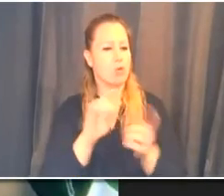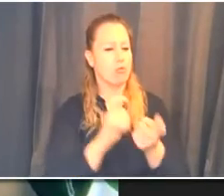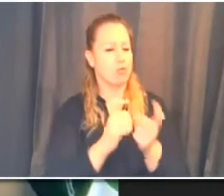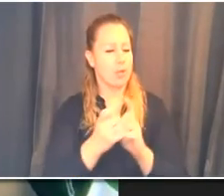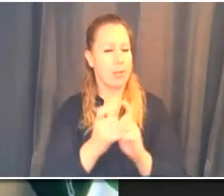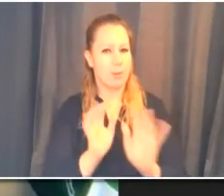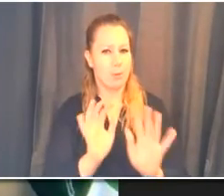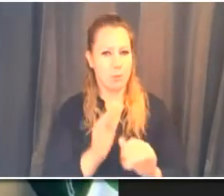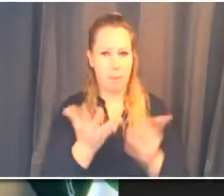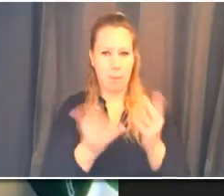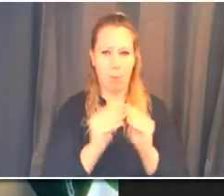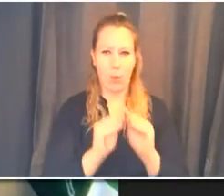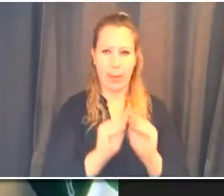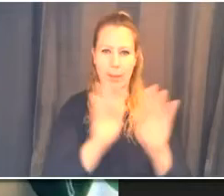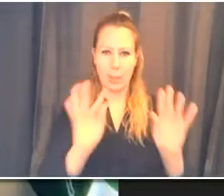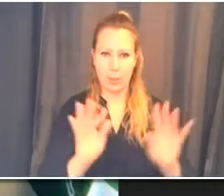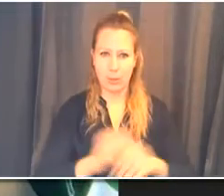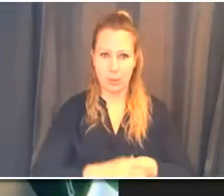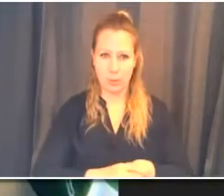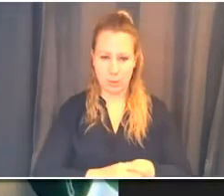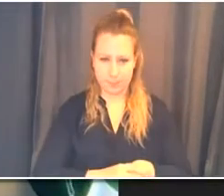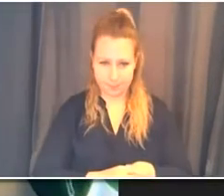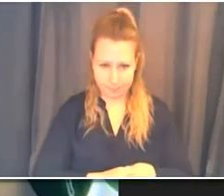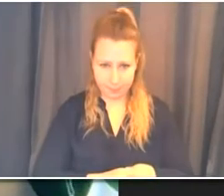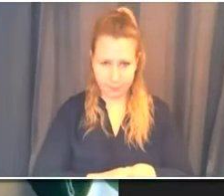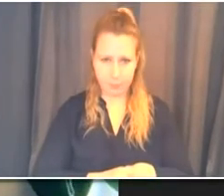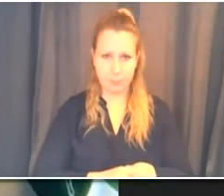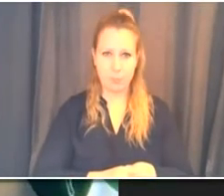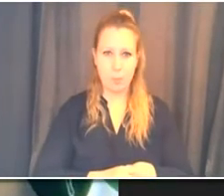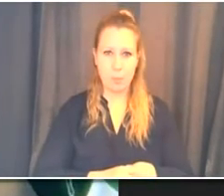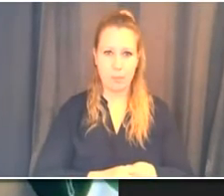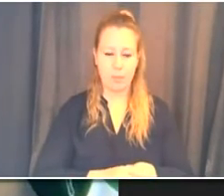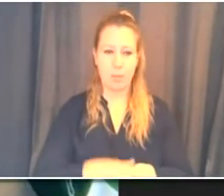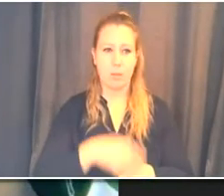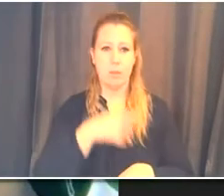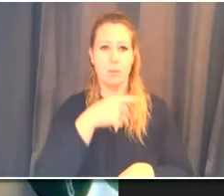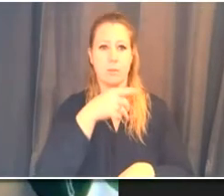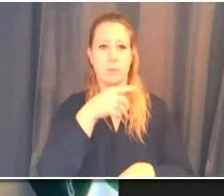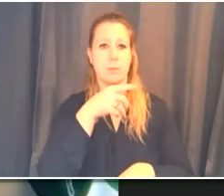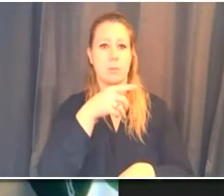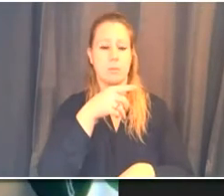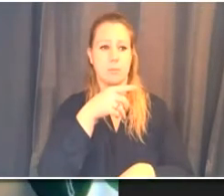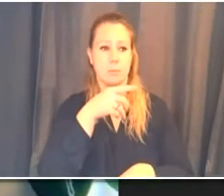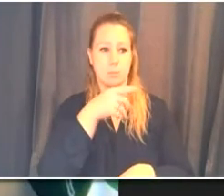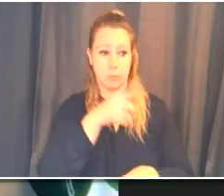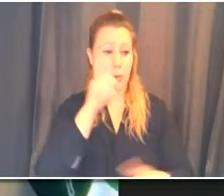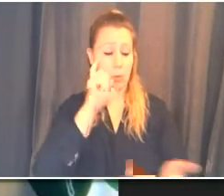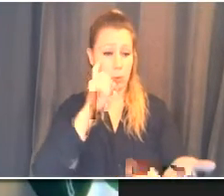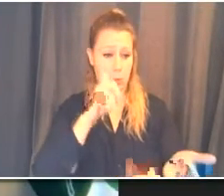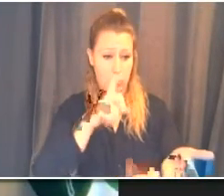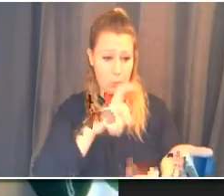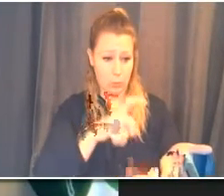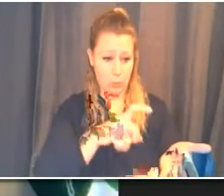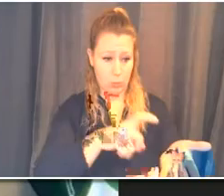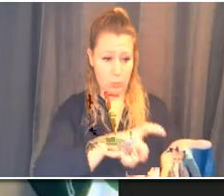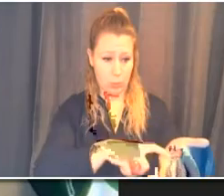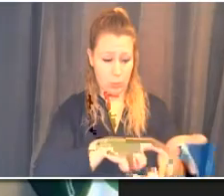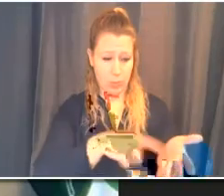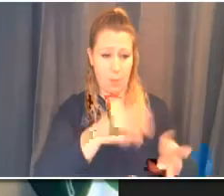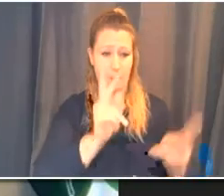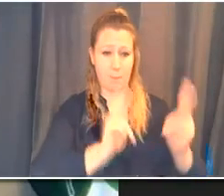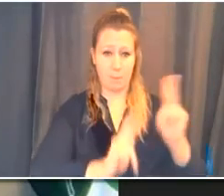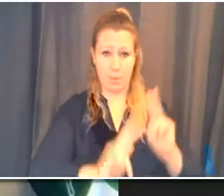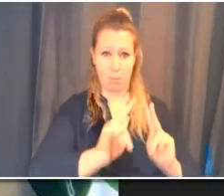a disparity or uh in terms of those cases uh